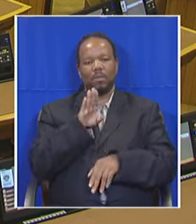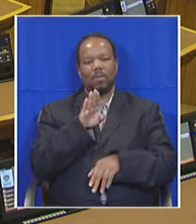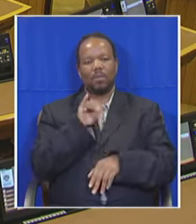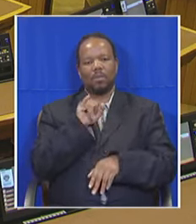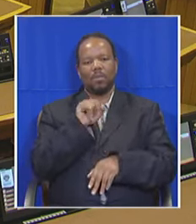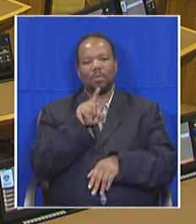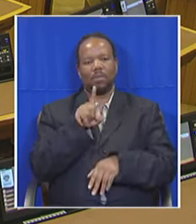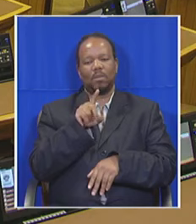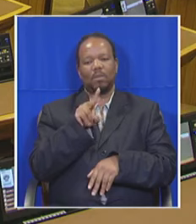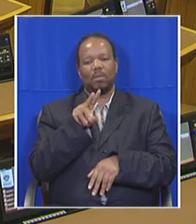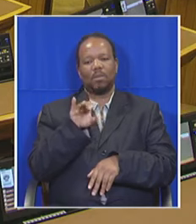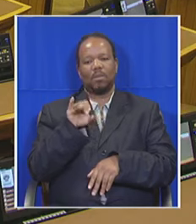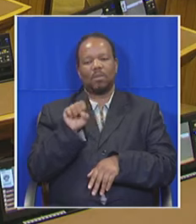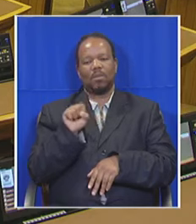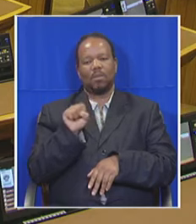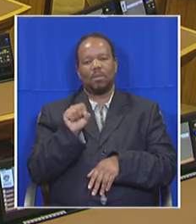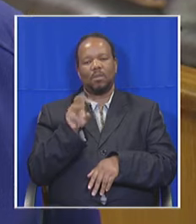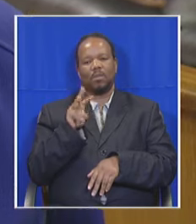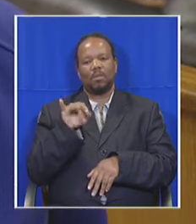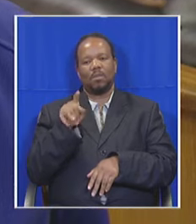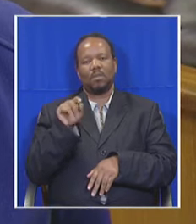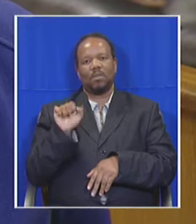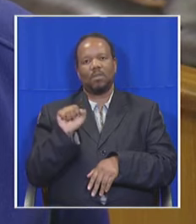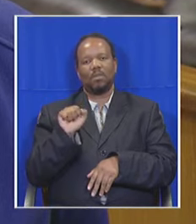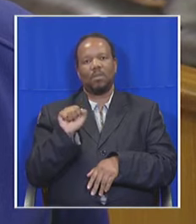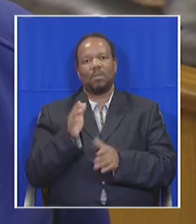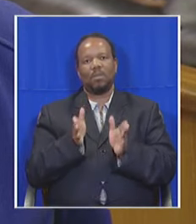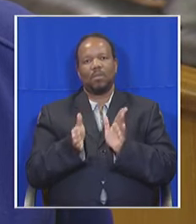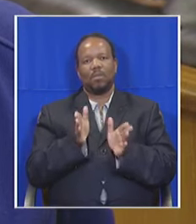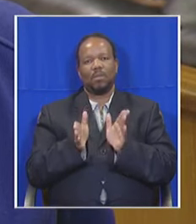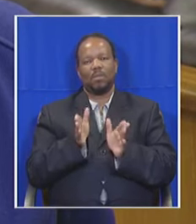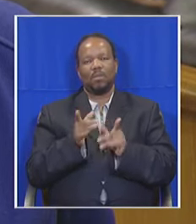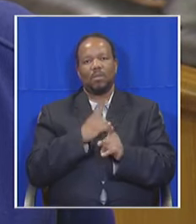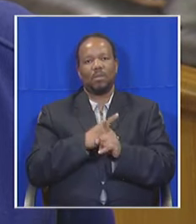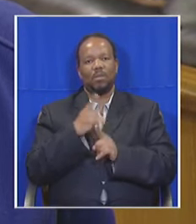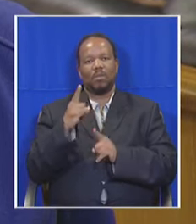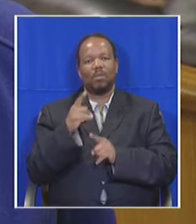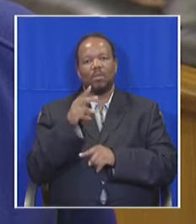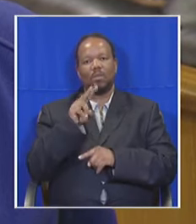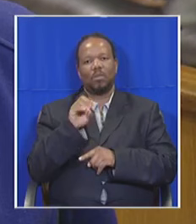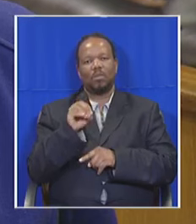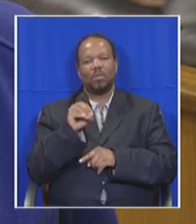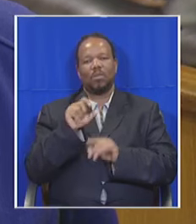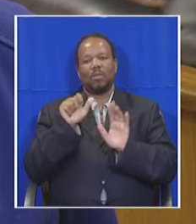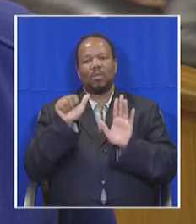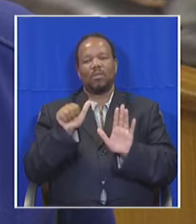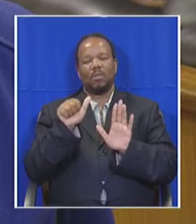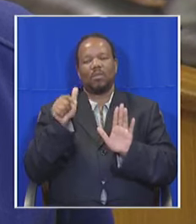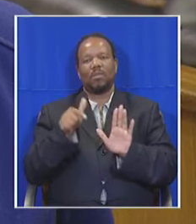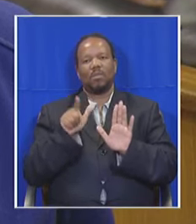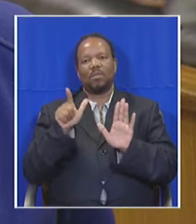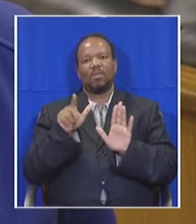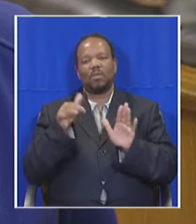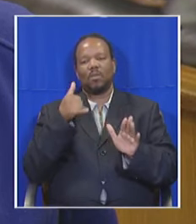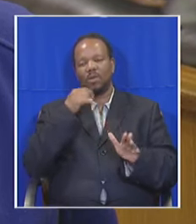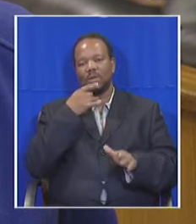Bidvest Football Club for winning the ABSA Premiership title and crowned 2016-2017 champions on